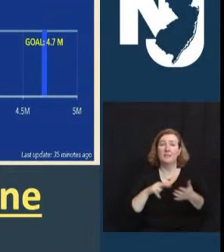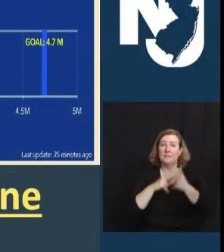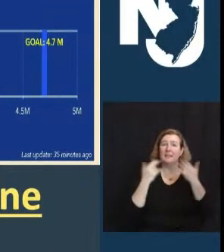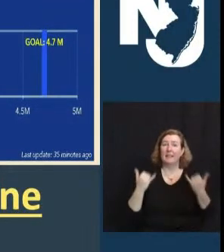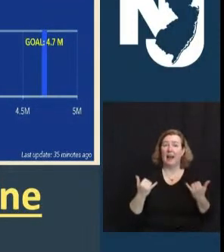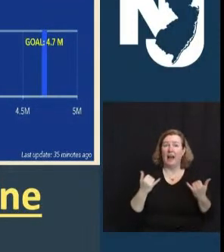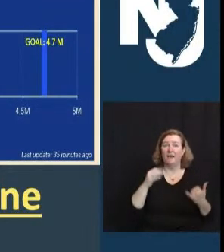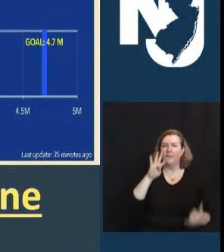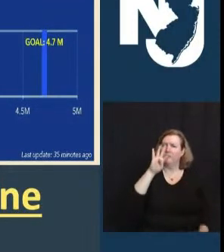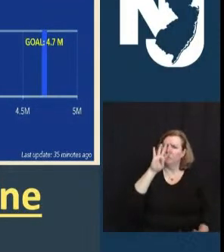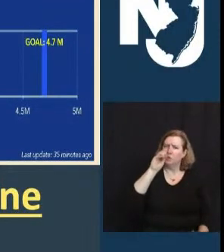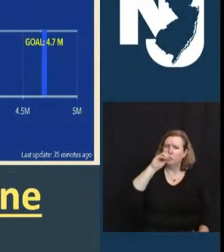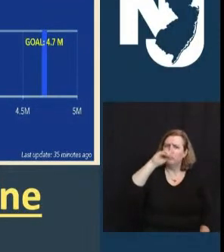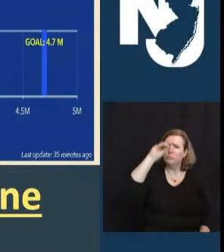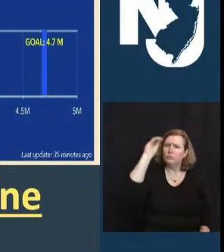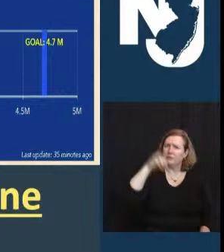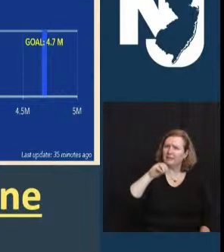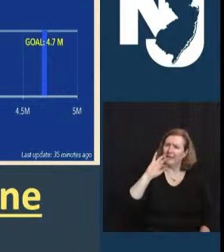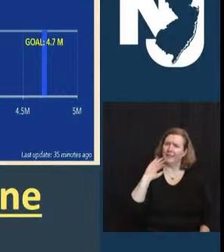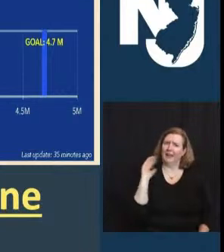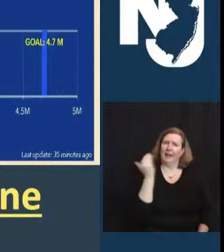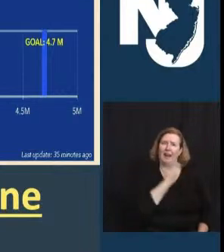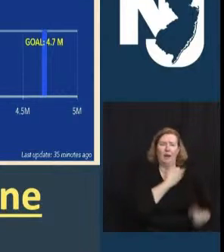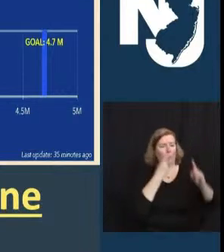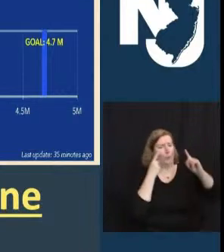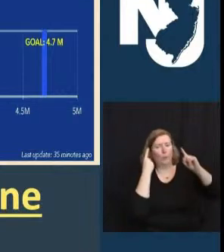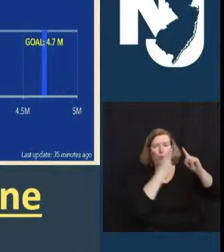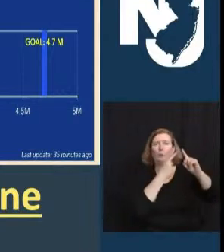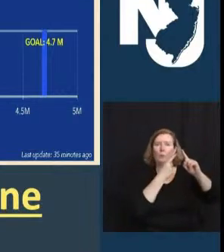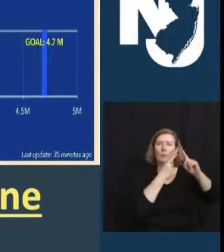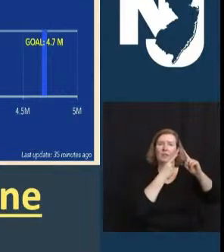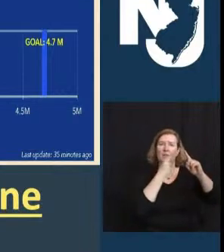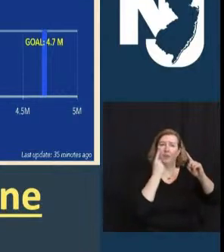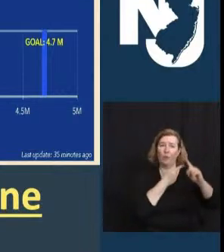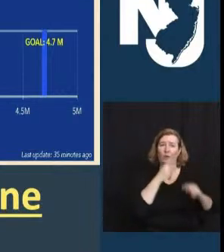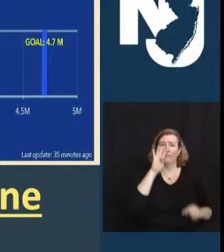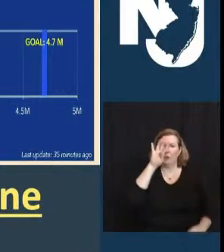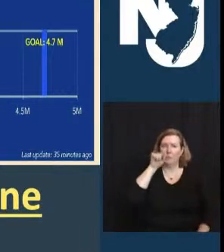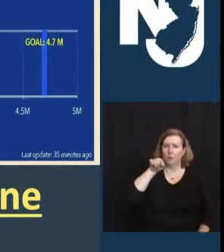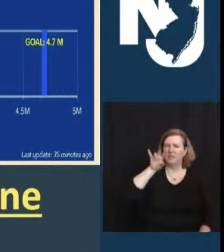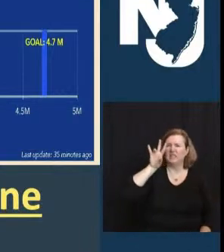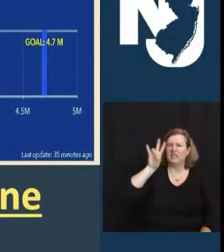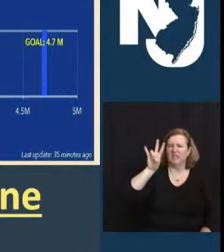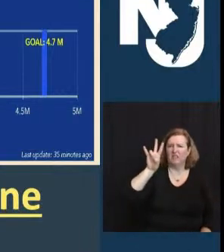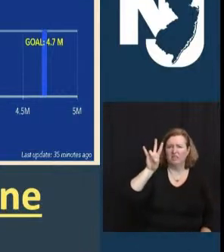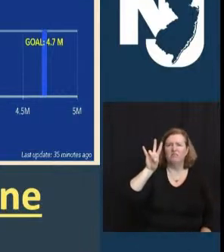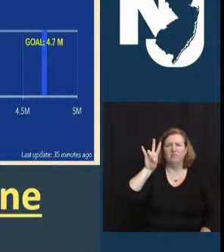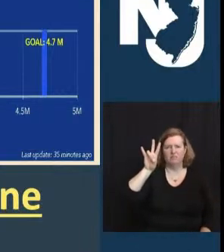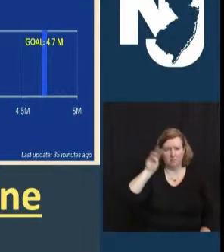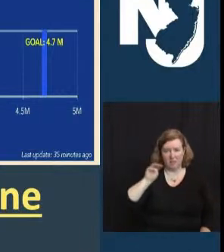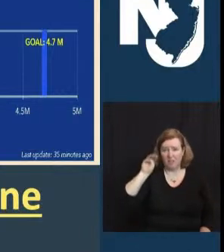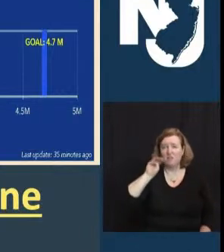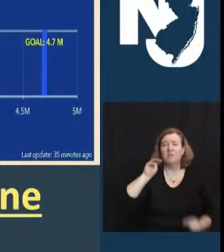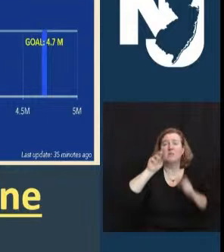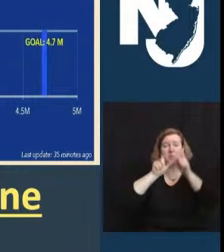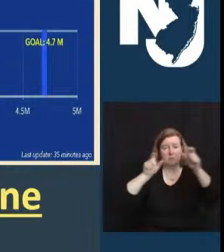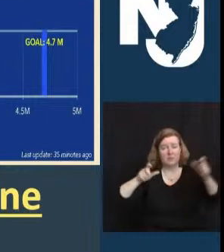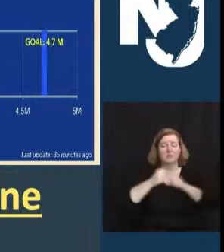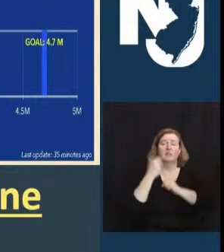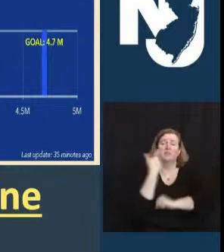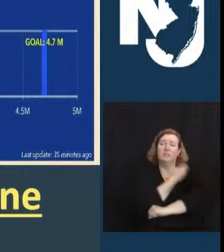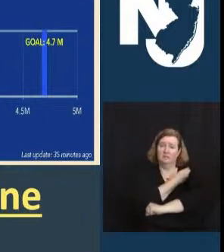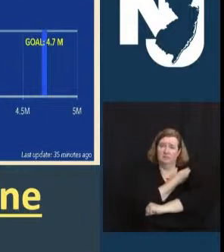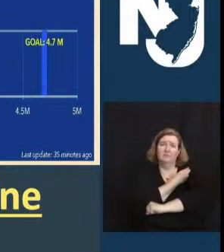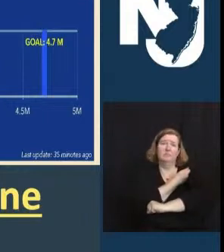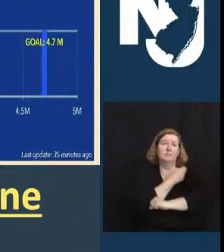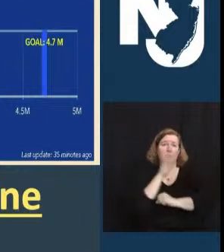40% of our initial goal of 4.7 individuals fully vaccinated by the end of June. You may